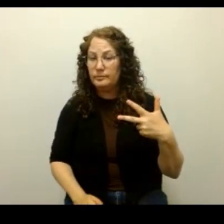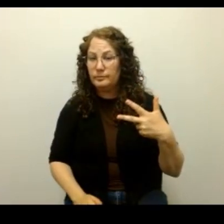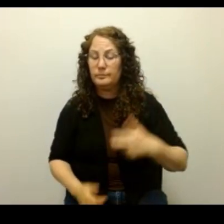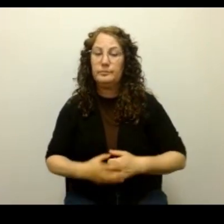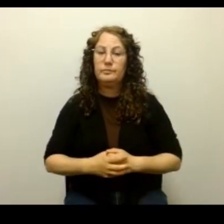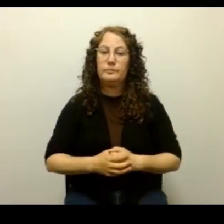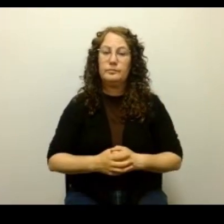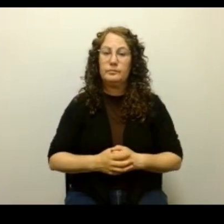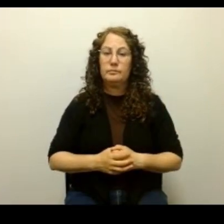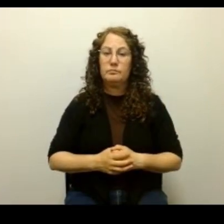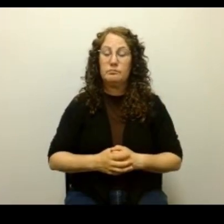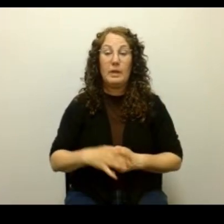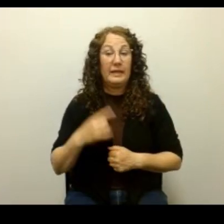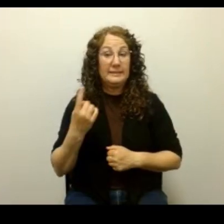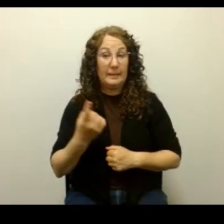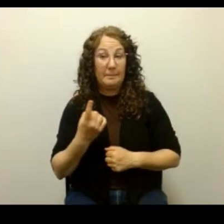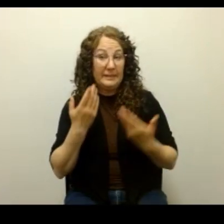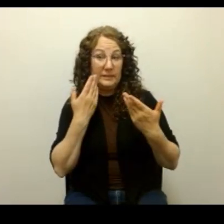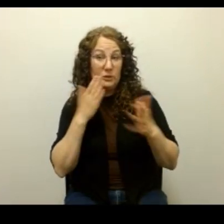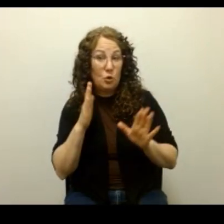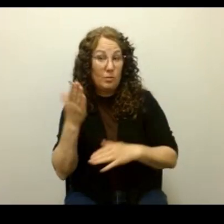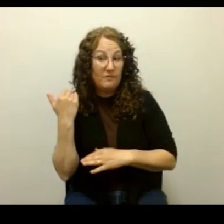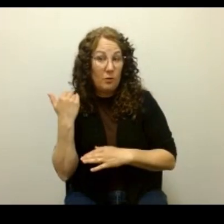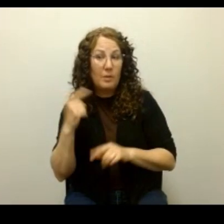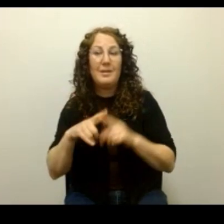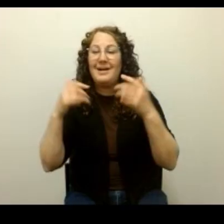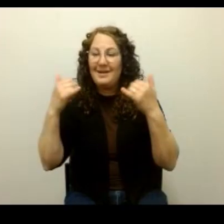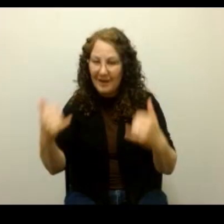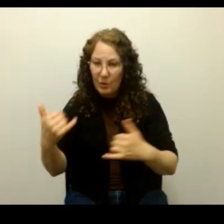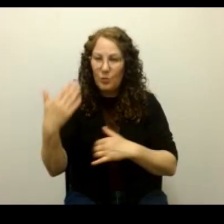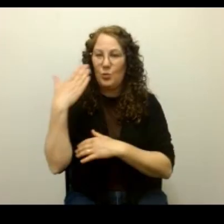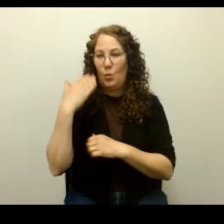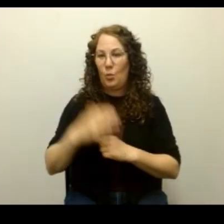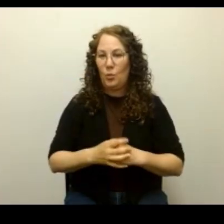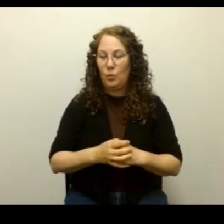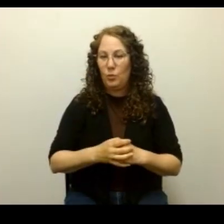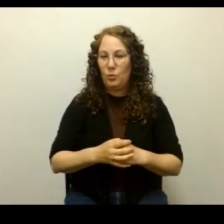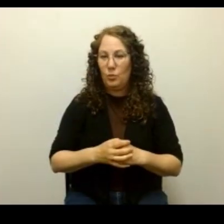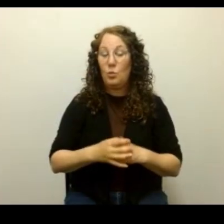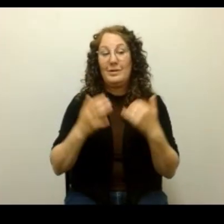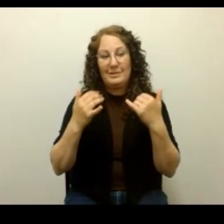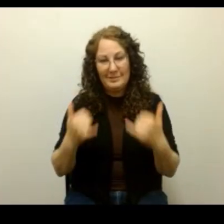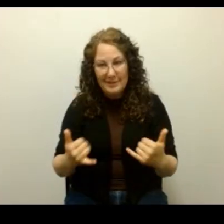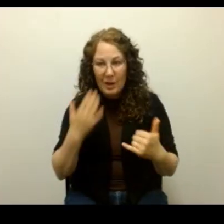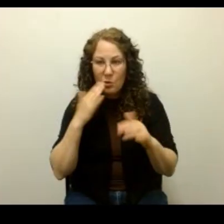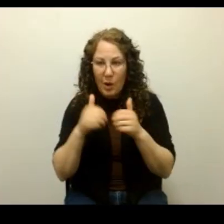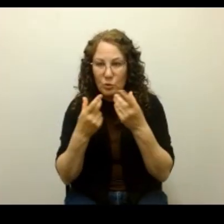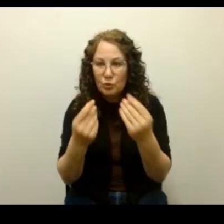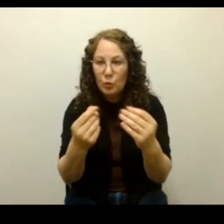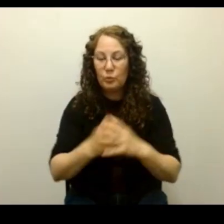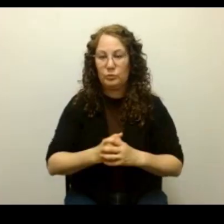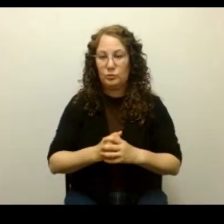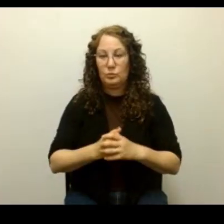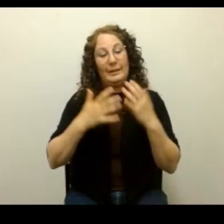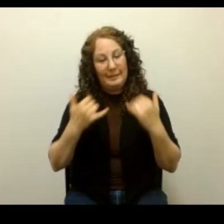Something that you did not know before, but now know, or now do, or now believe.